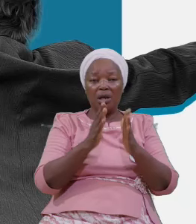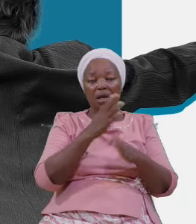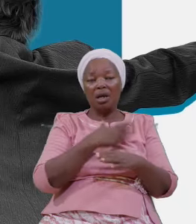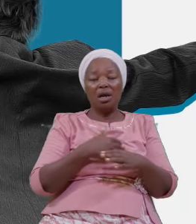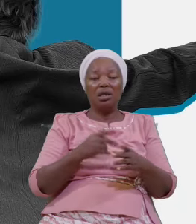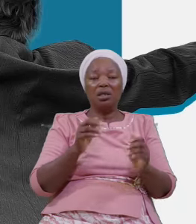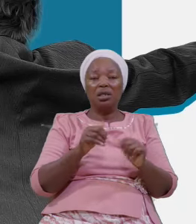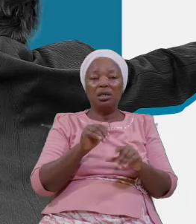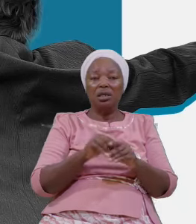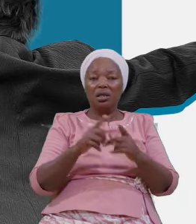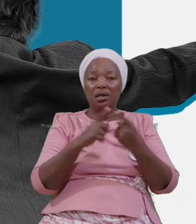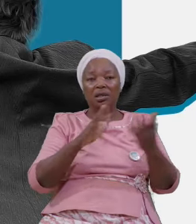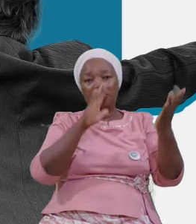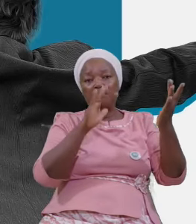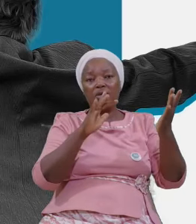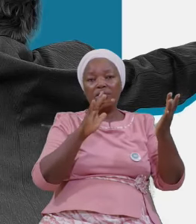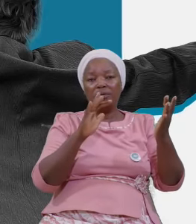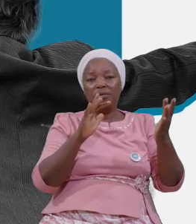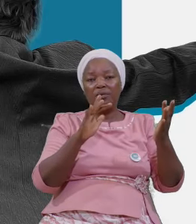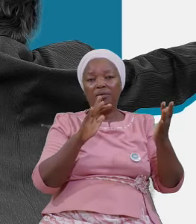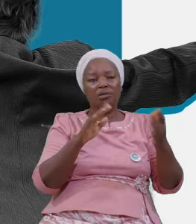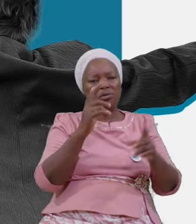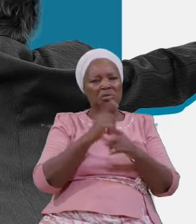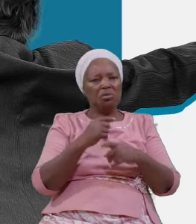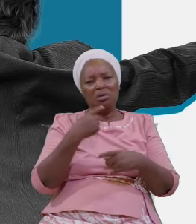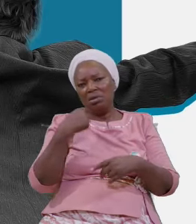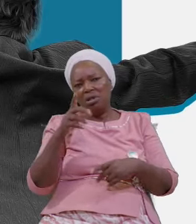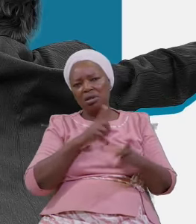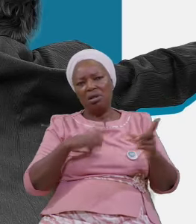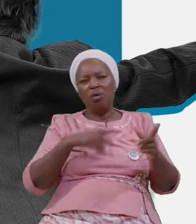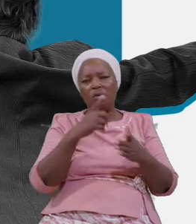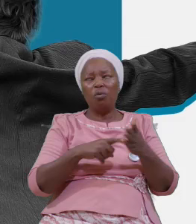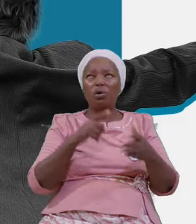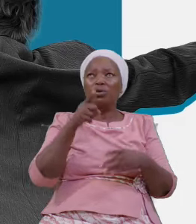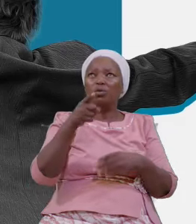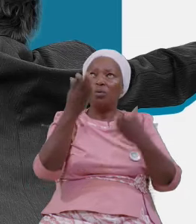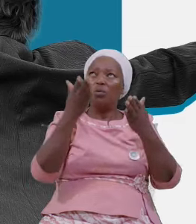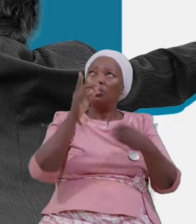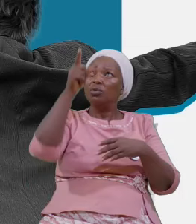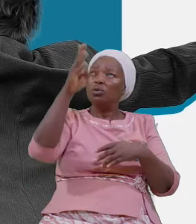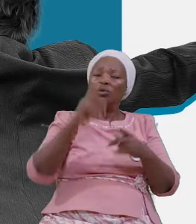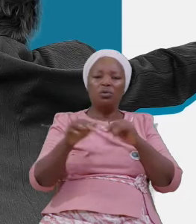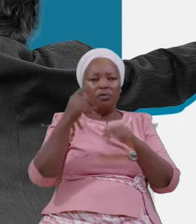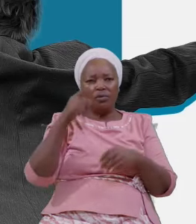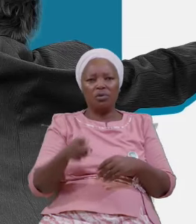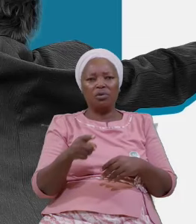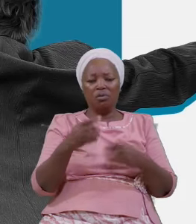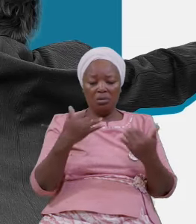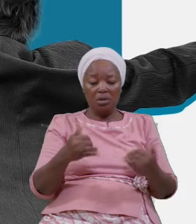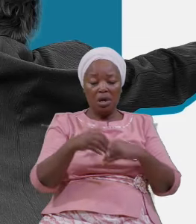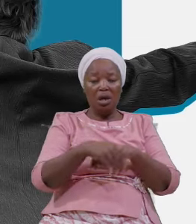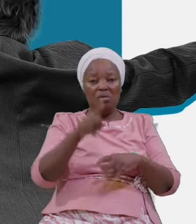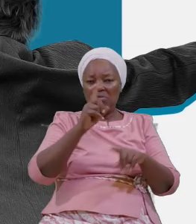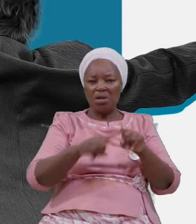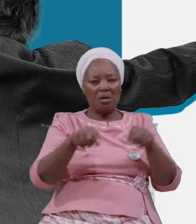Be telling the Lord what you want Him to do for you. Tonight, you cannot go back